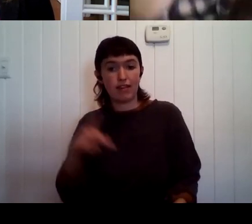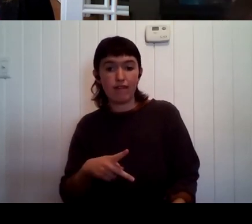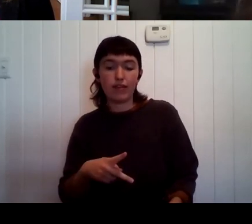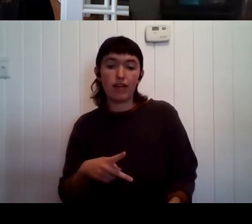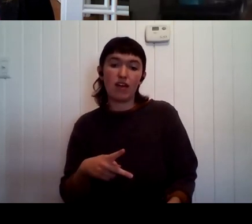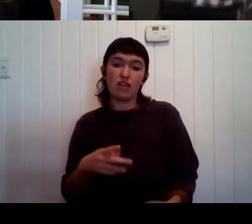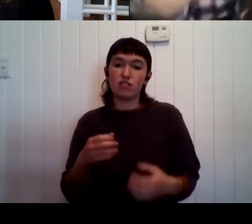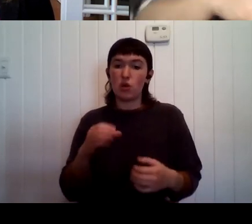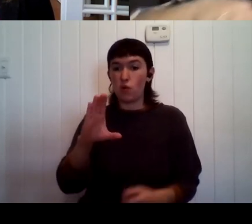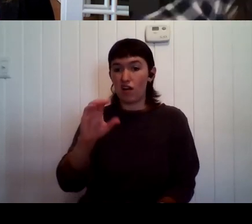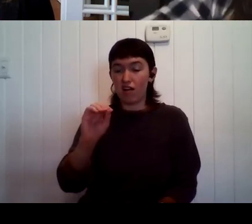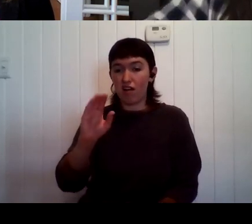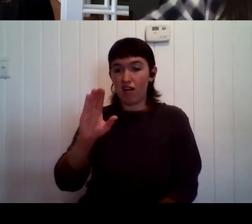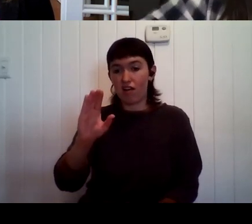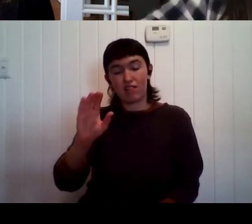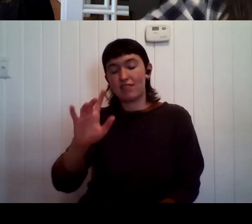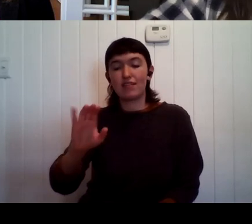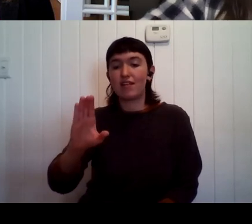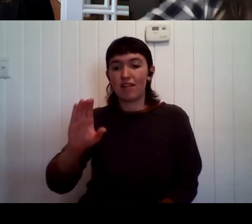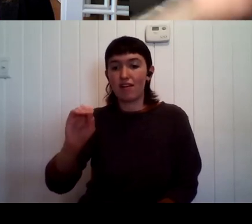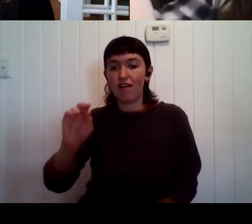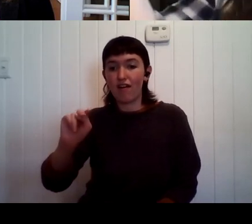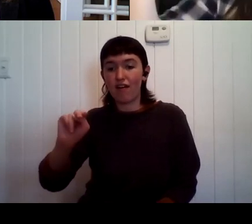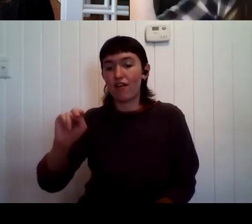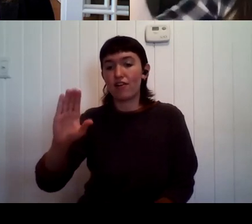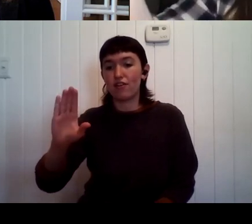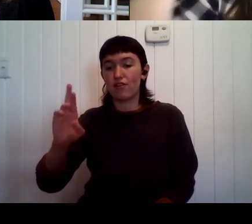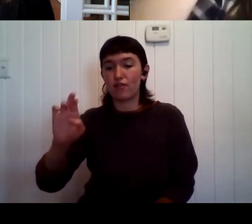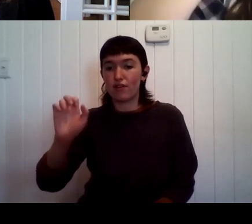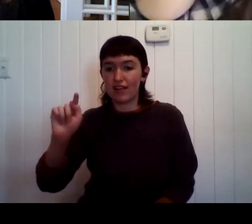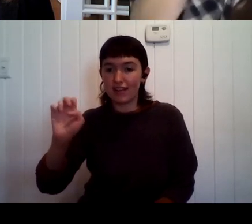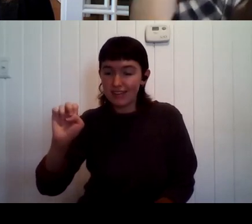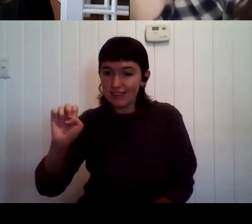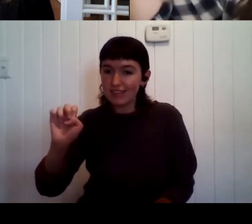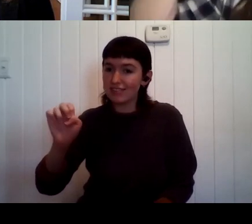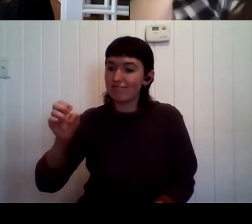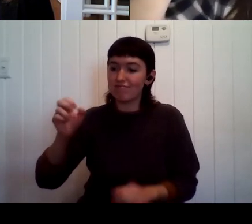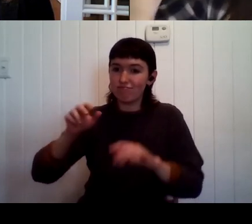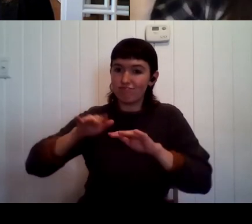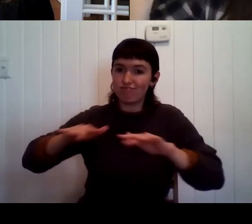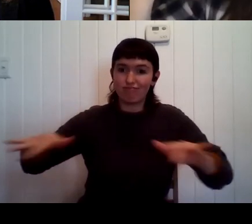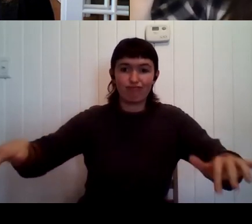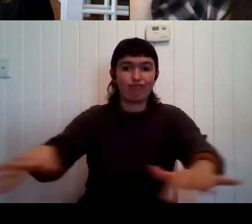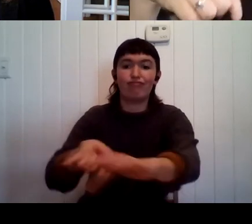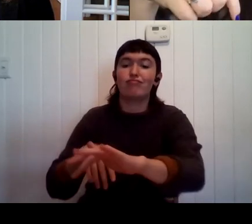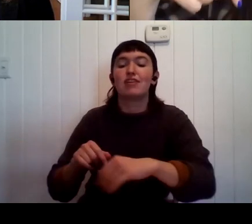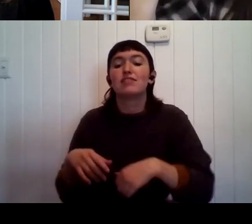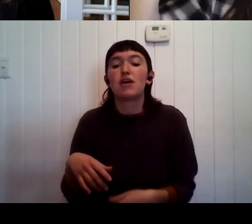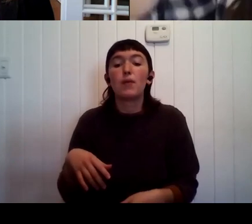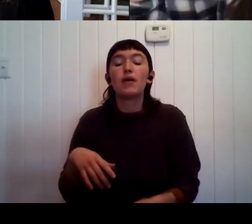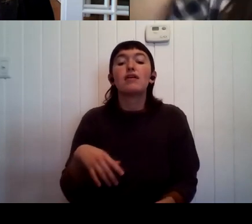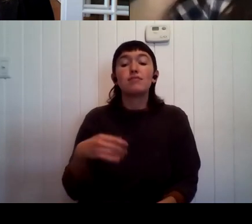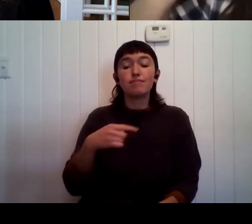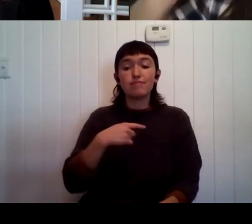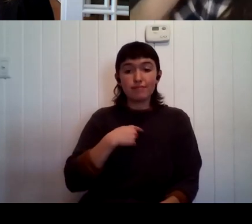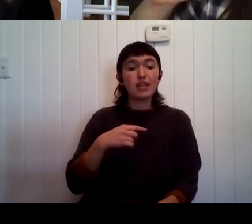just concrete as far as the eye can see in this city. And when I put a tree in front of my house, like even my electricity bill in the summer goes down